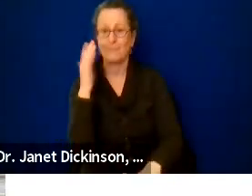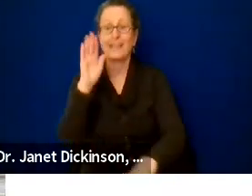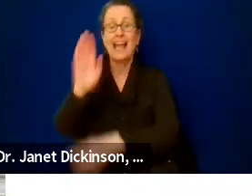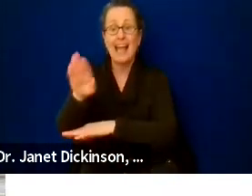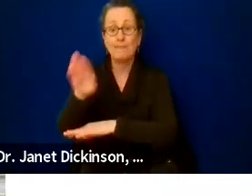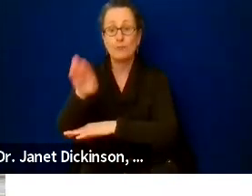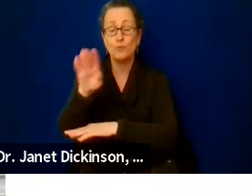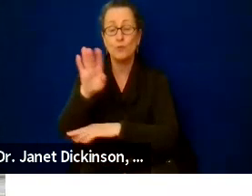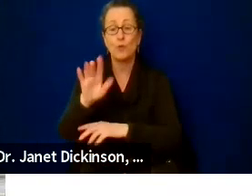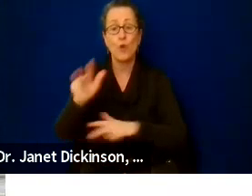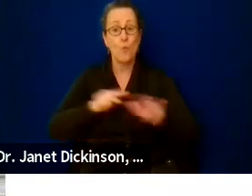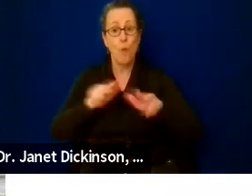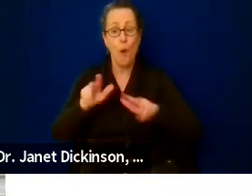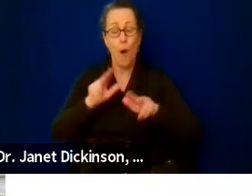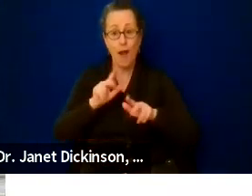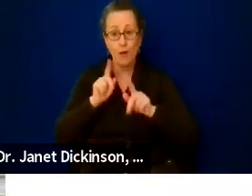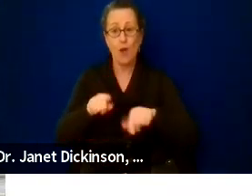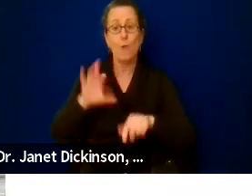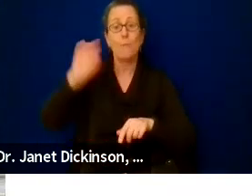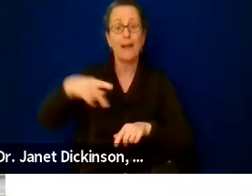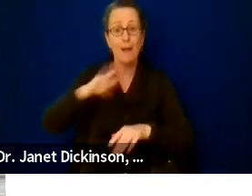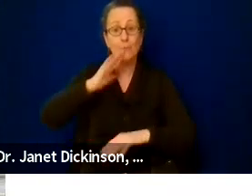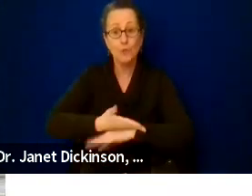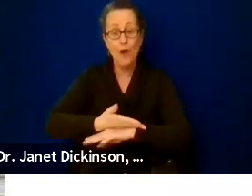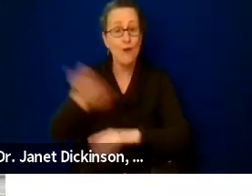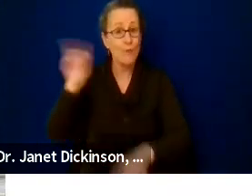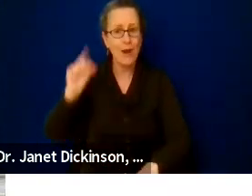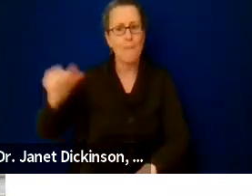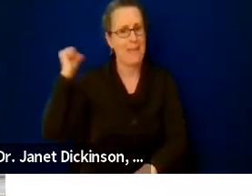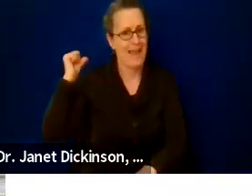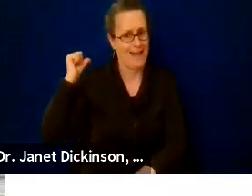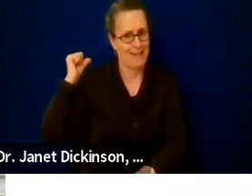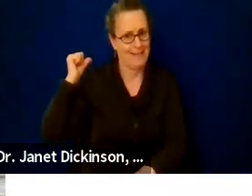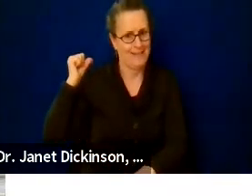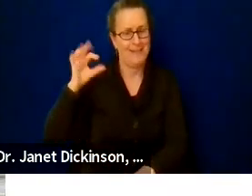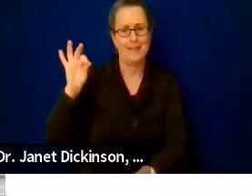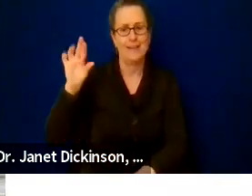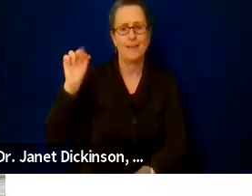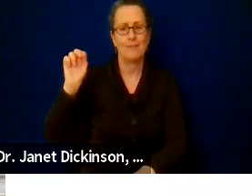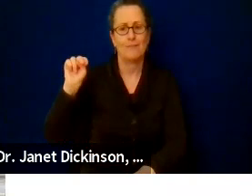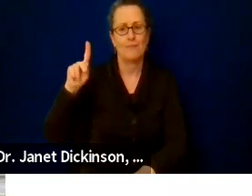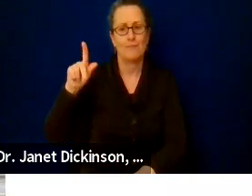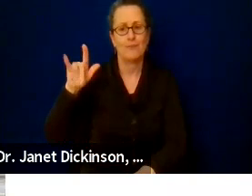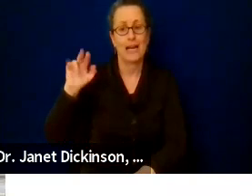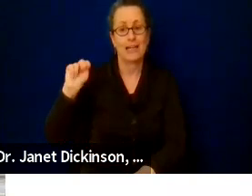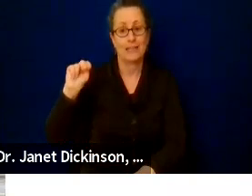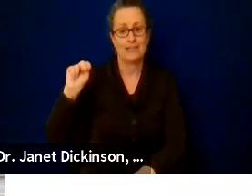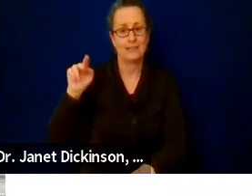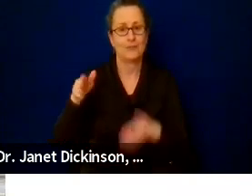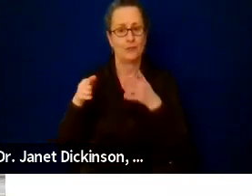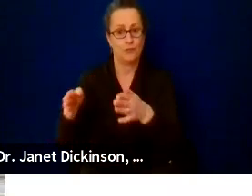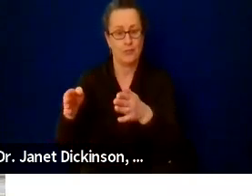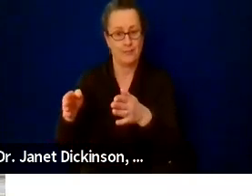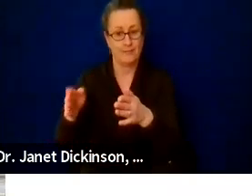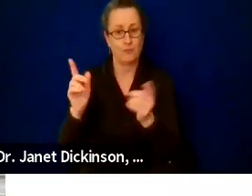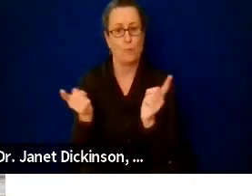more details, and as the principal, I will be sending that out to all of our Federal Street School families. Thank you. And what about